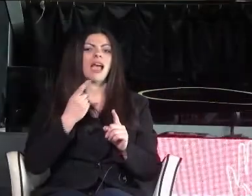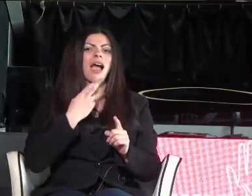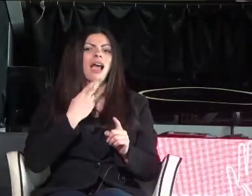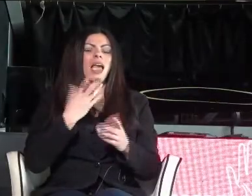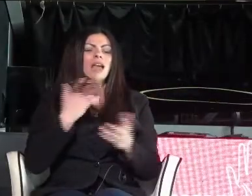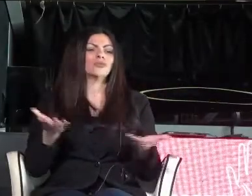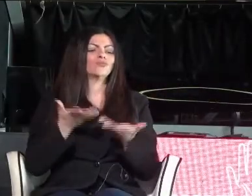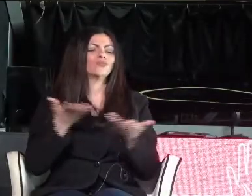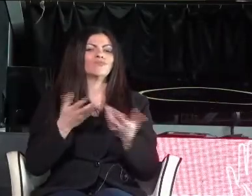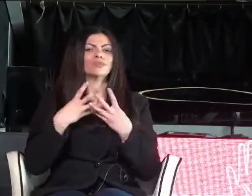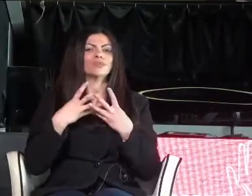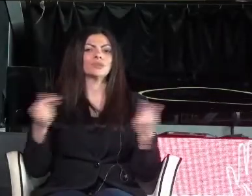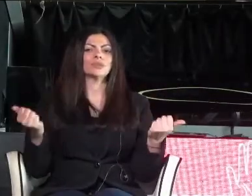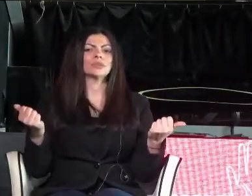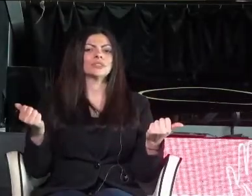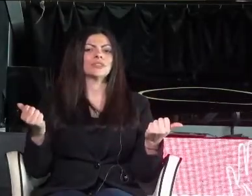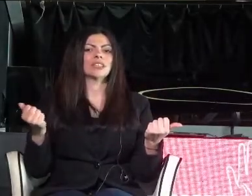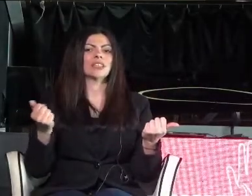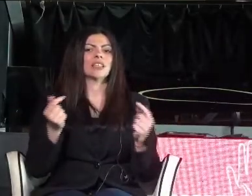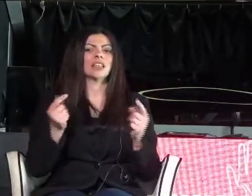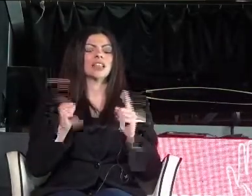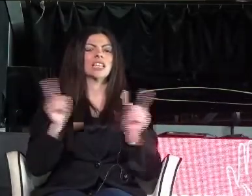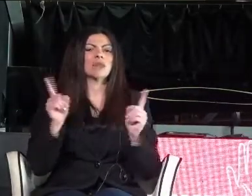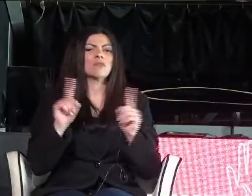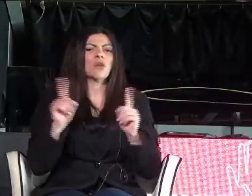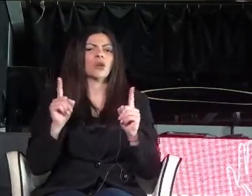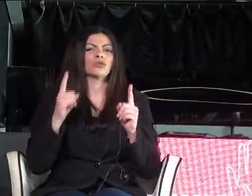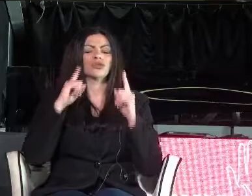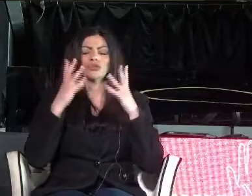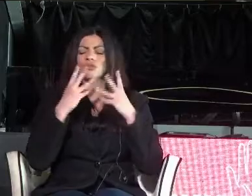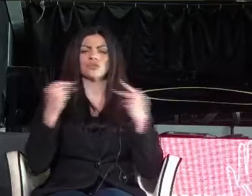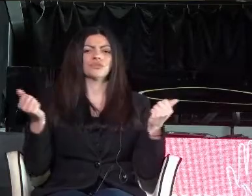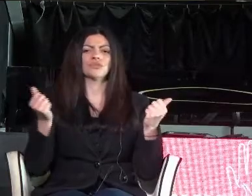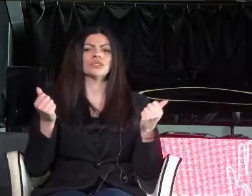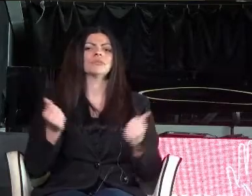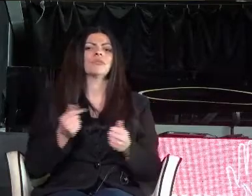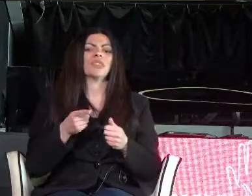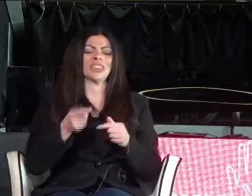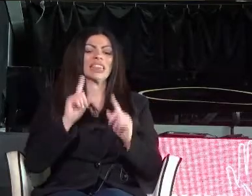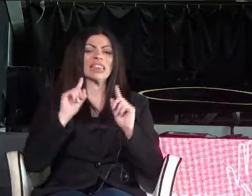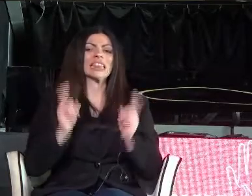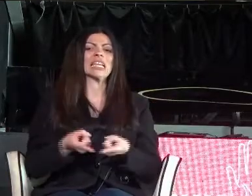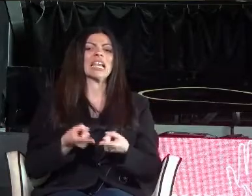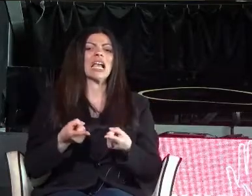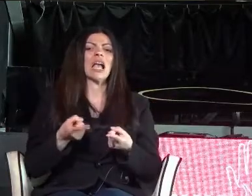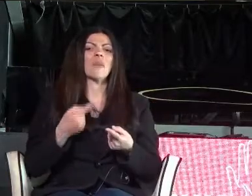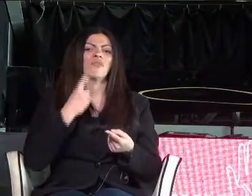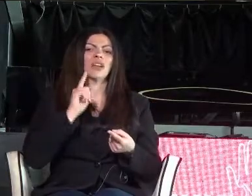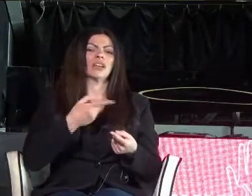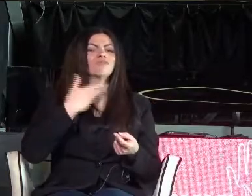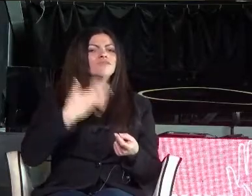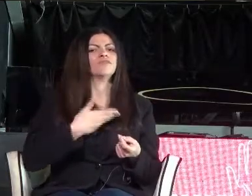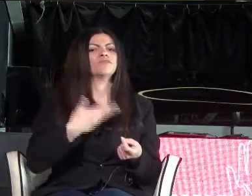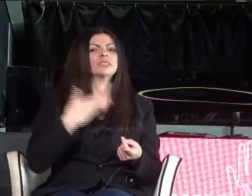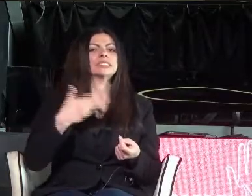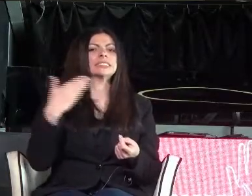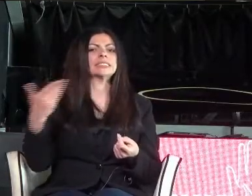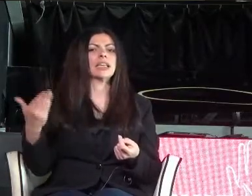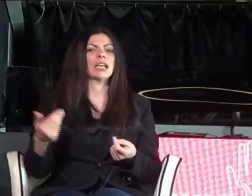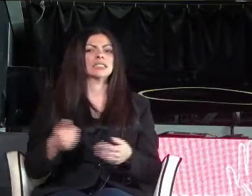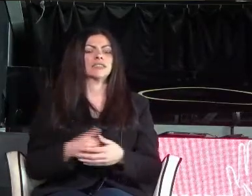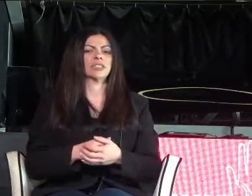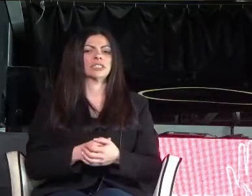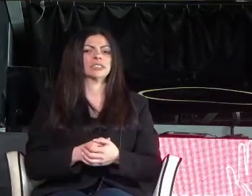How to tell a shattered story. How to translate fragmented sentences, pauses, and changes of intonation. Can you register